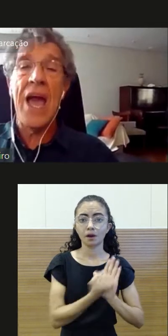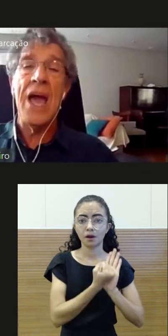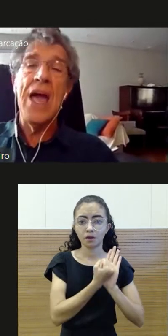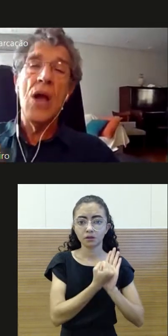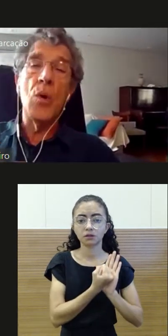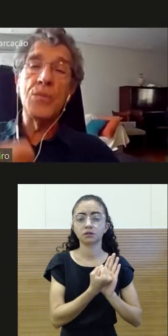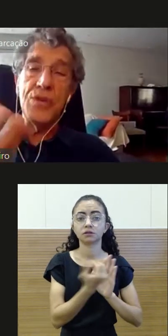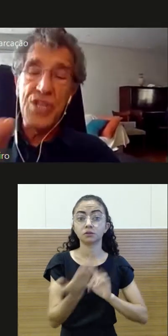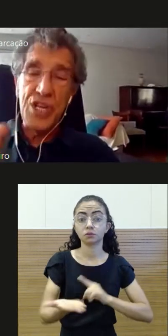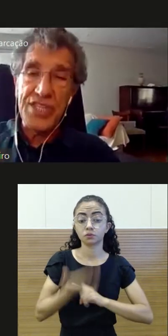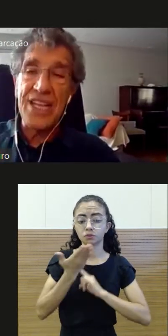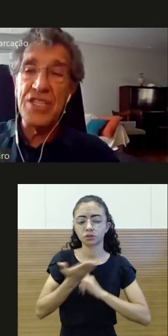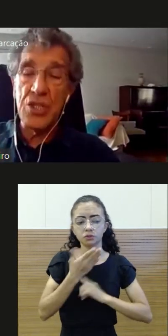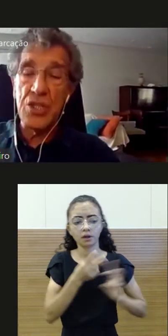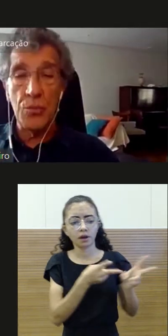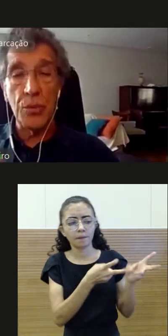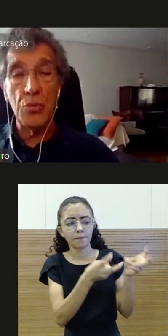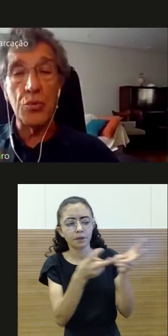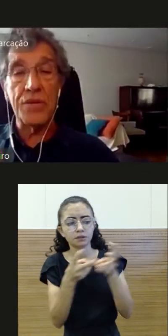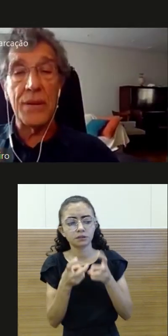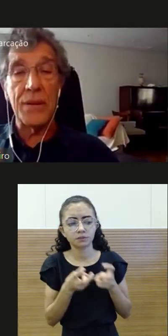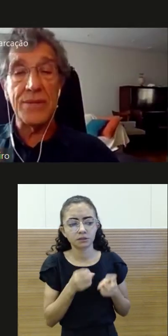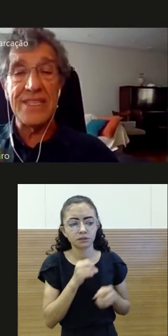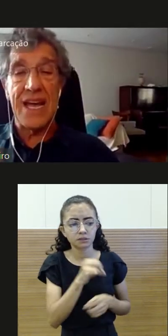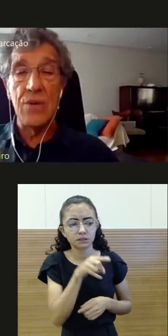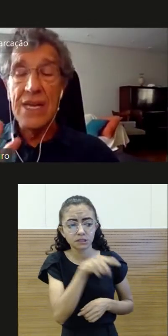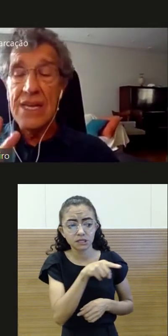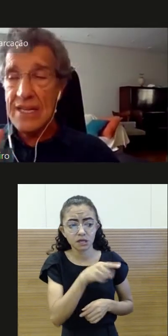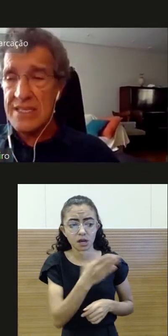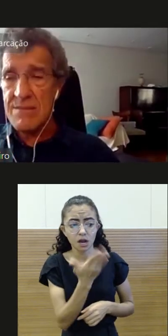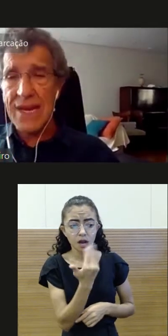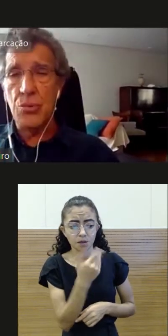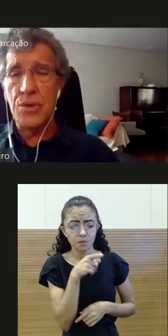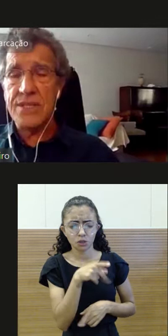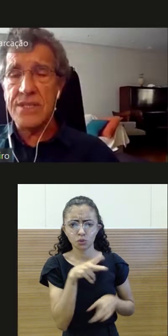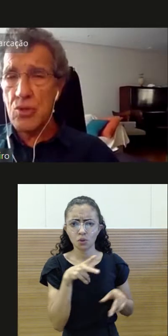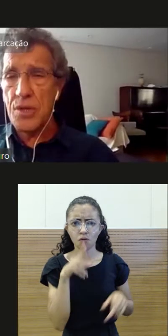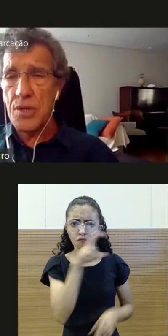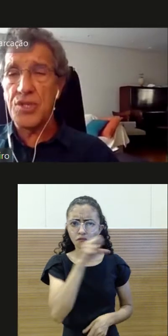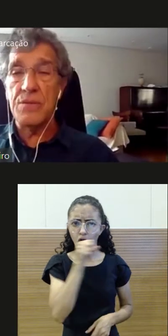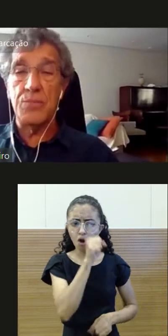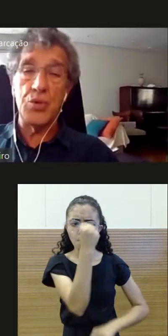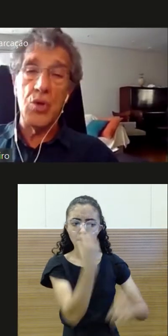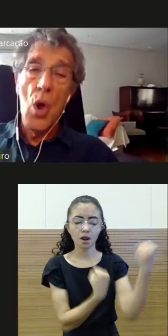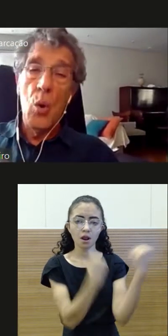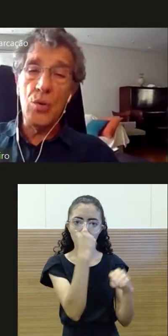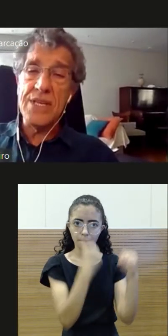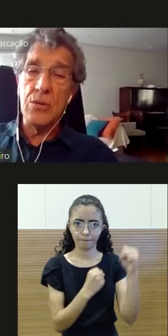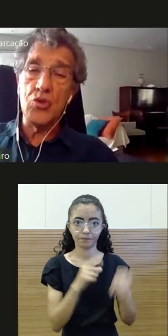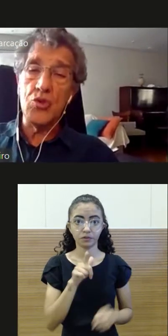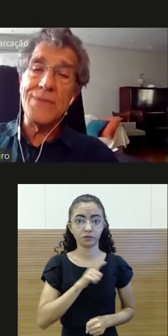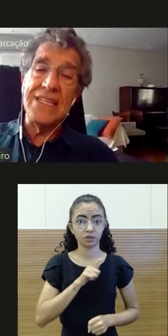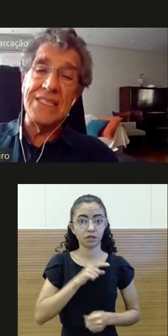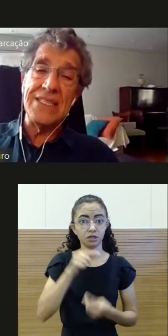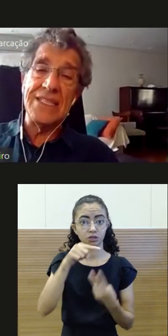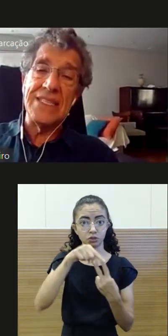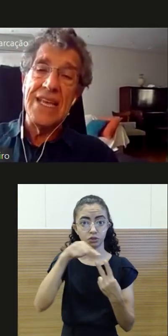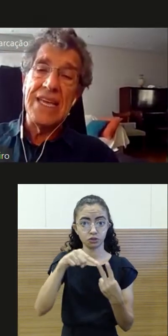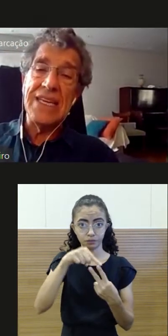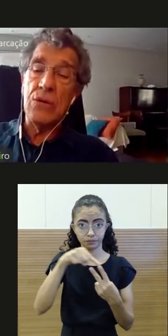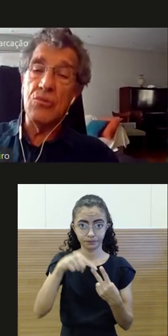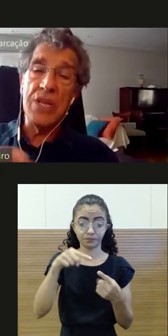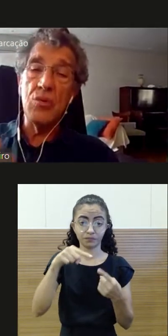foods that help us identifying when we are looking at an ultra processed foods. Those markers are two types.